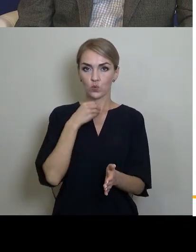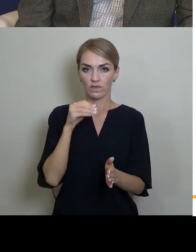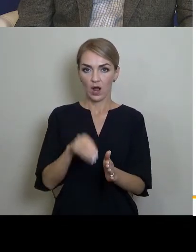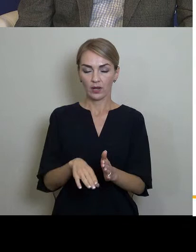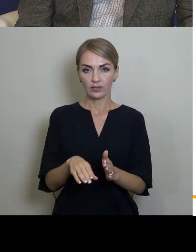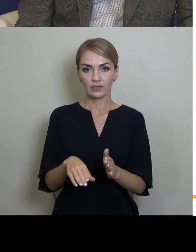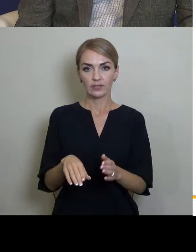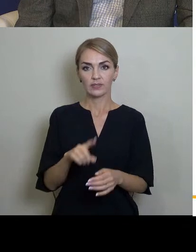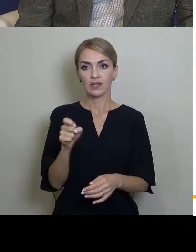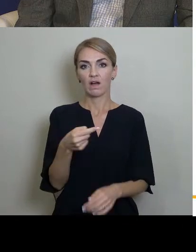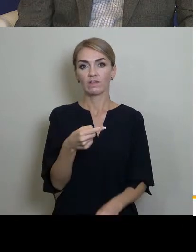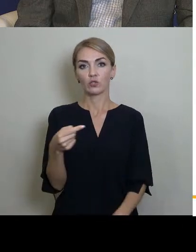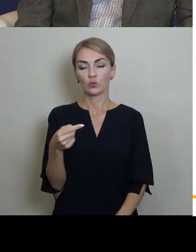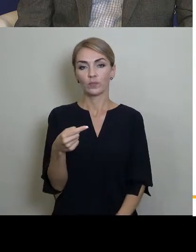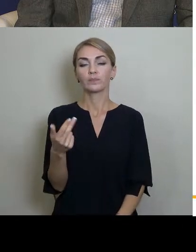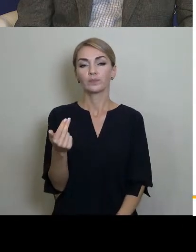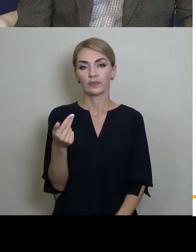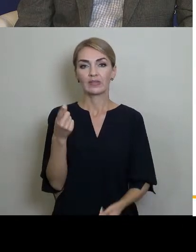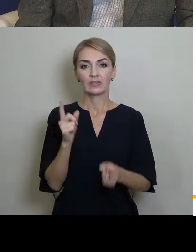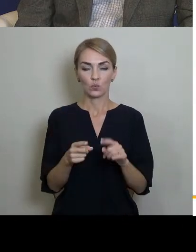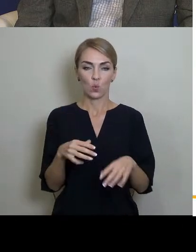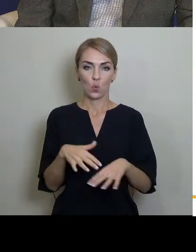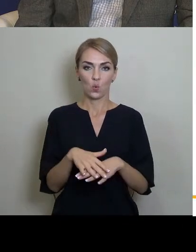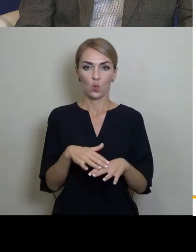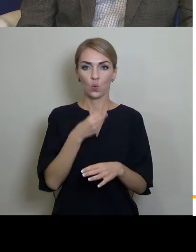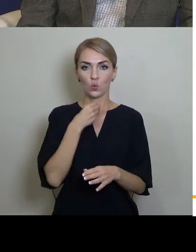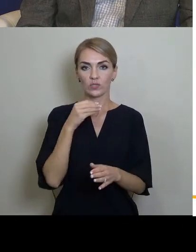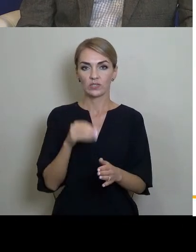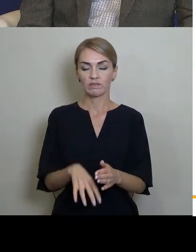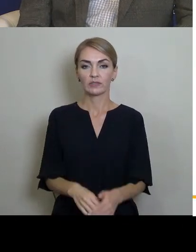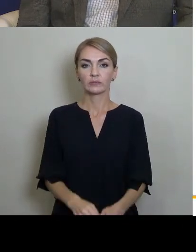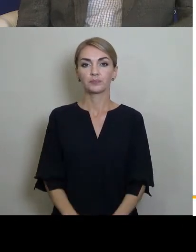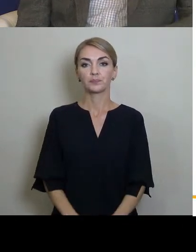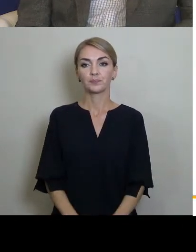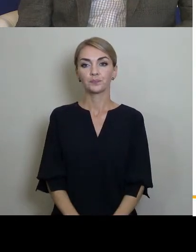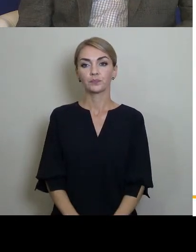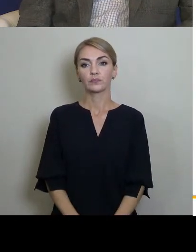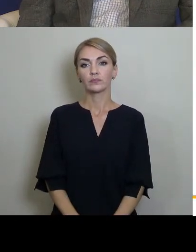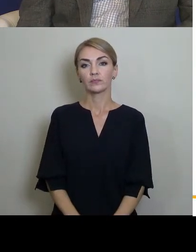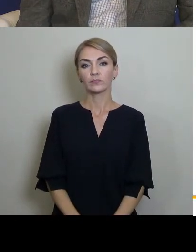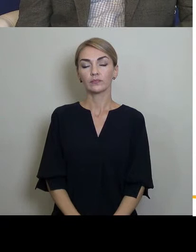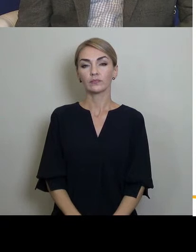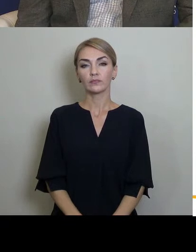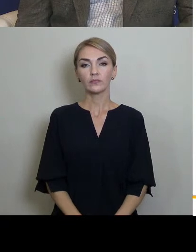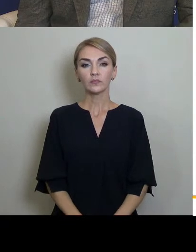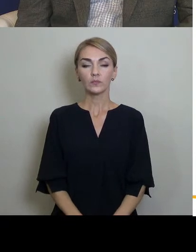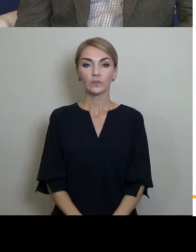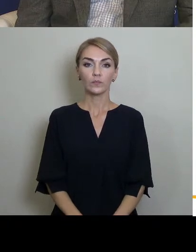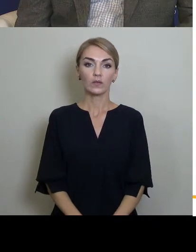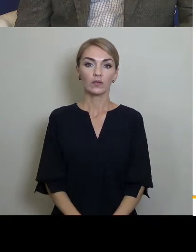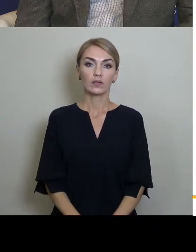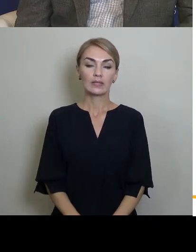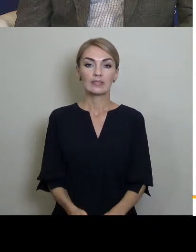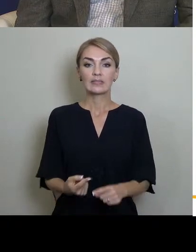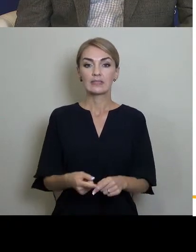the percentage of those who took part in the voting, so actual votes, right? So,